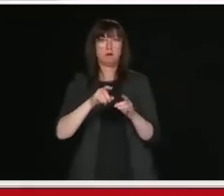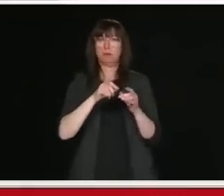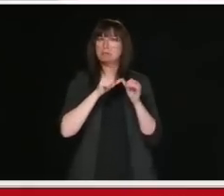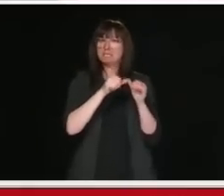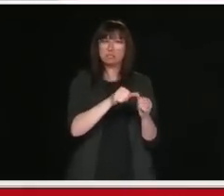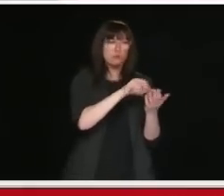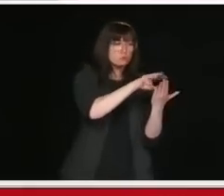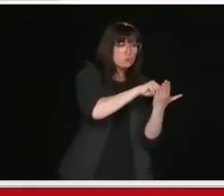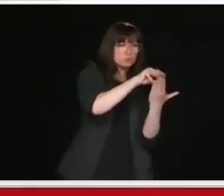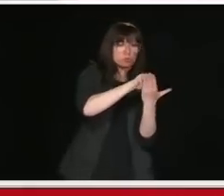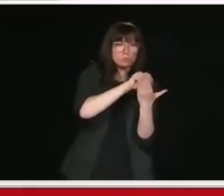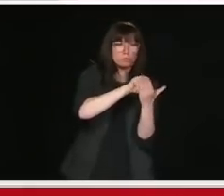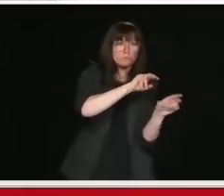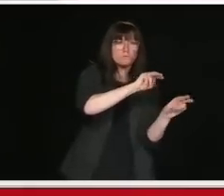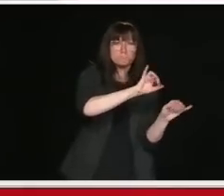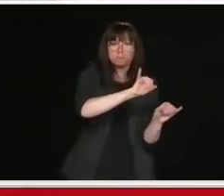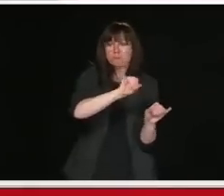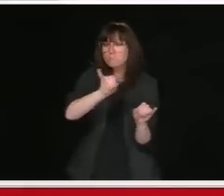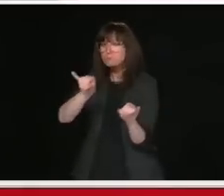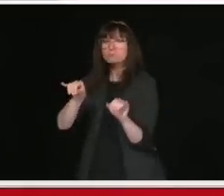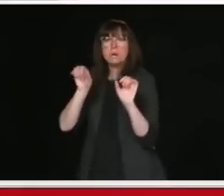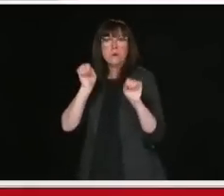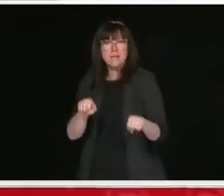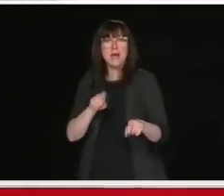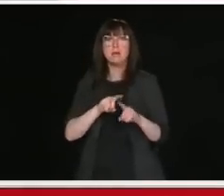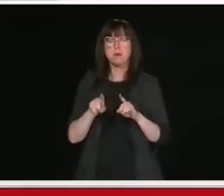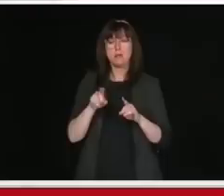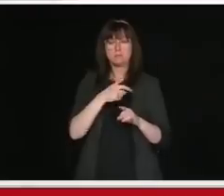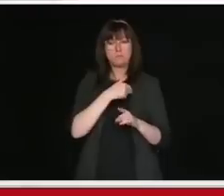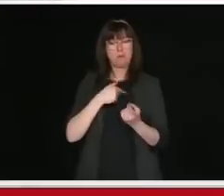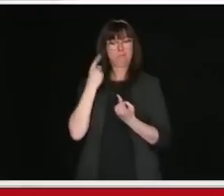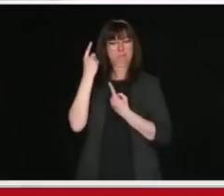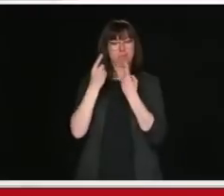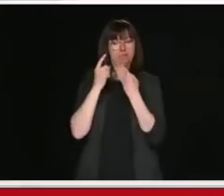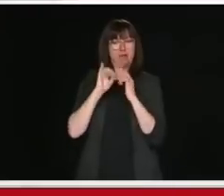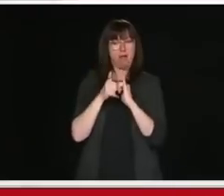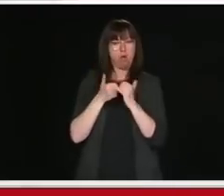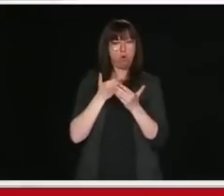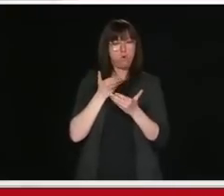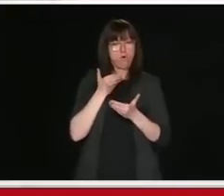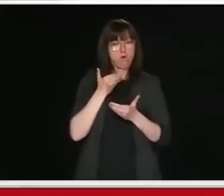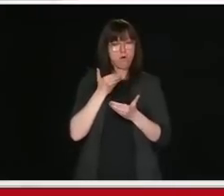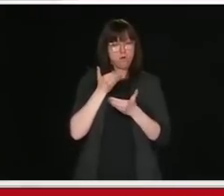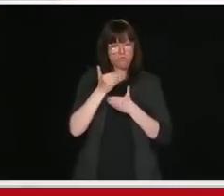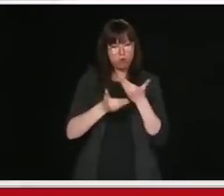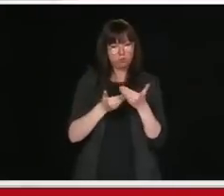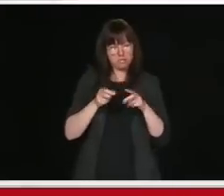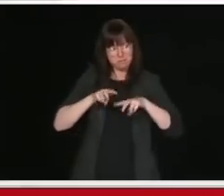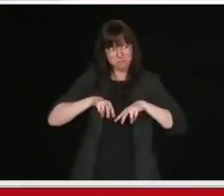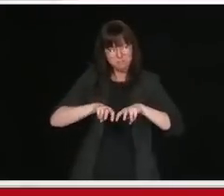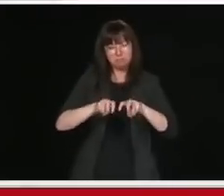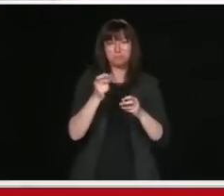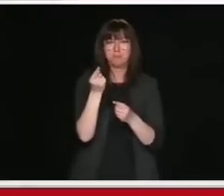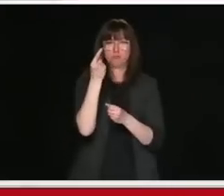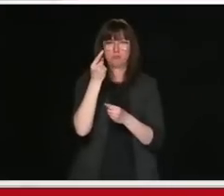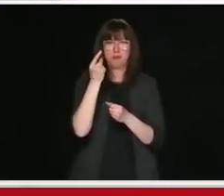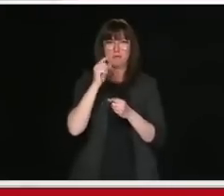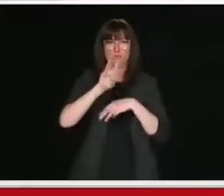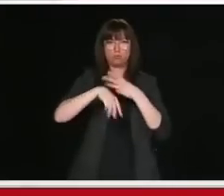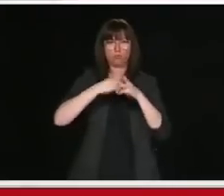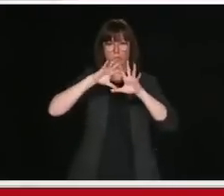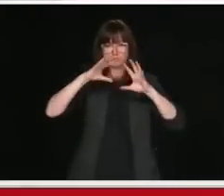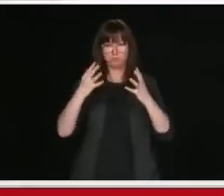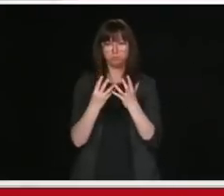really thoughtful about how we process and understand that information. Obviously, there'll be many